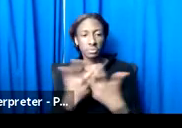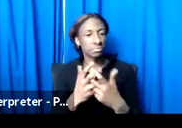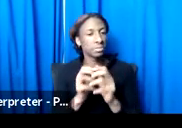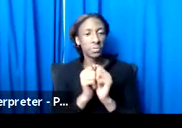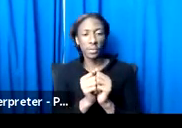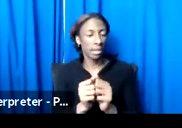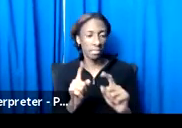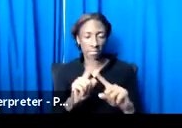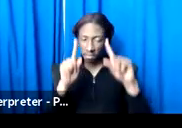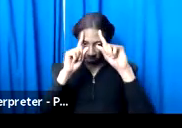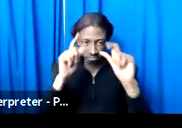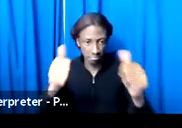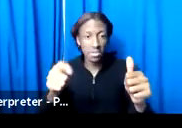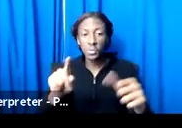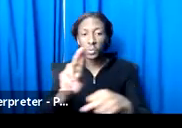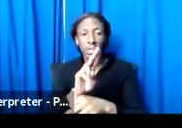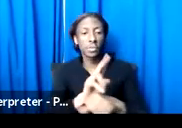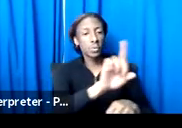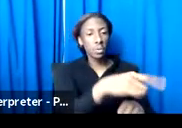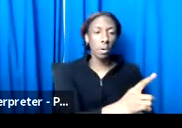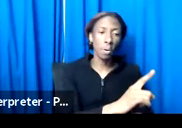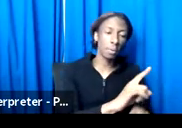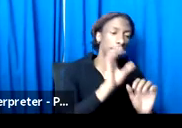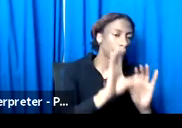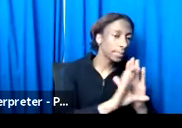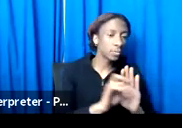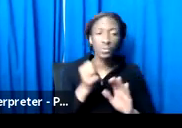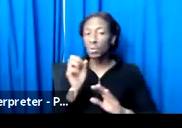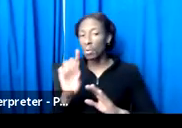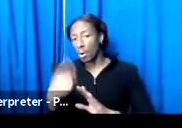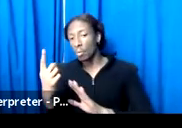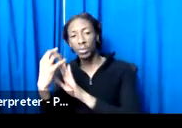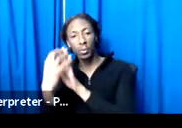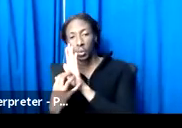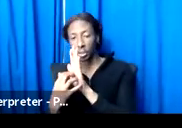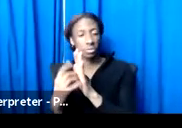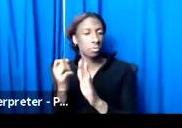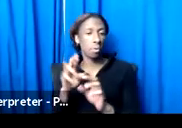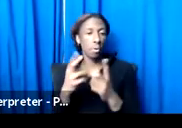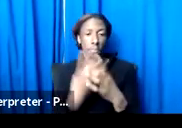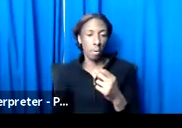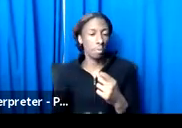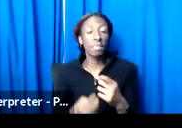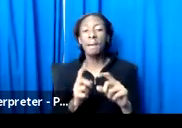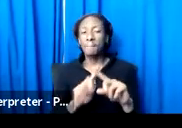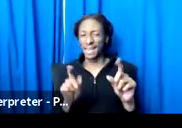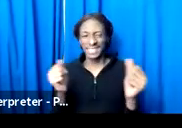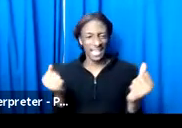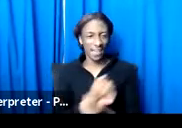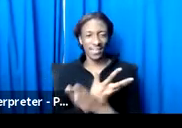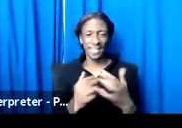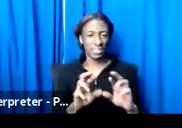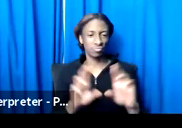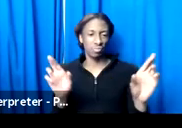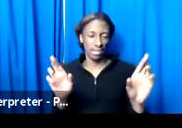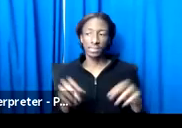up to you. You can use just the images, you can use just the text, but we have that ready for you, and it's all using the same language